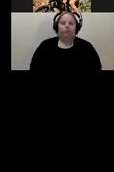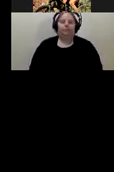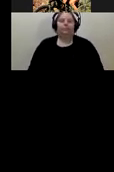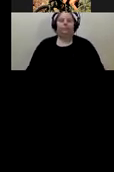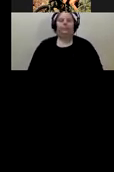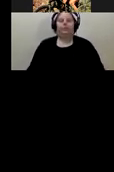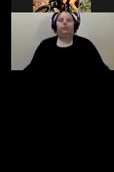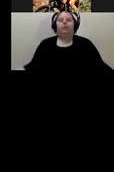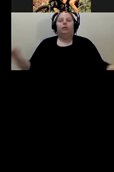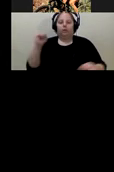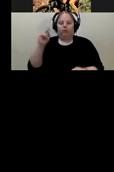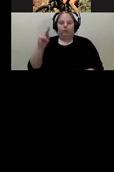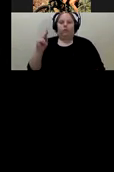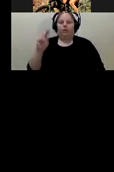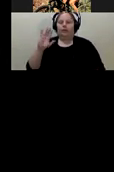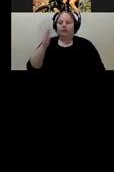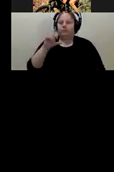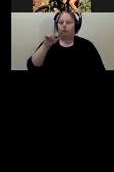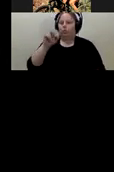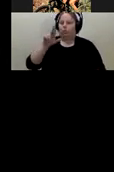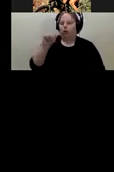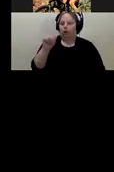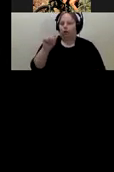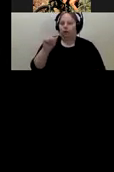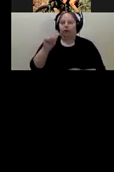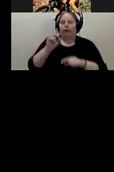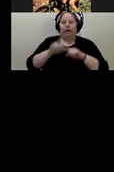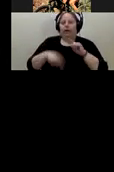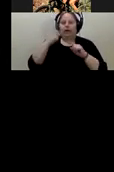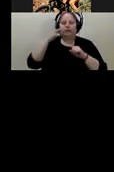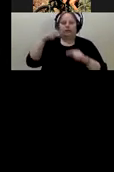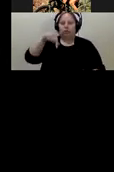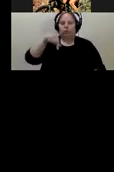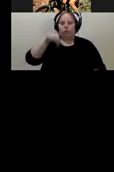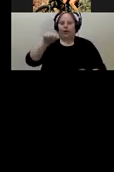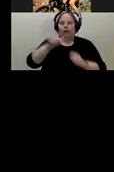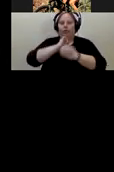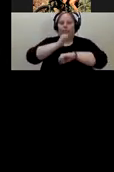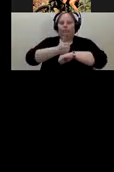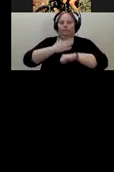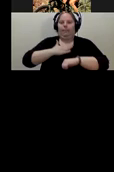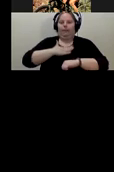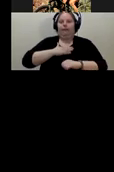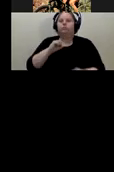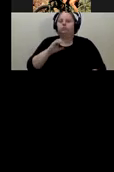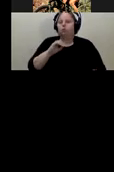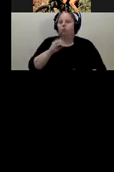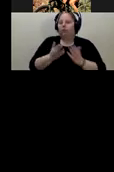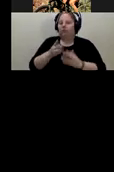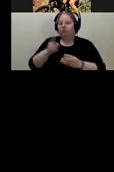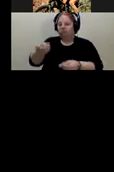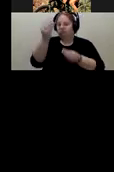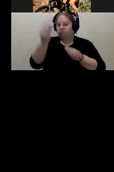Okay, and it looks like, Laura, that I won't be able to see the Q&A with the setting that I have. So maybe you can let me